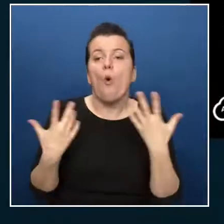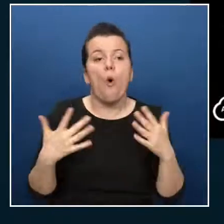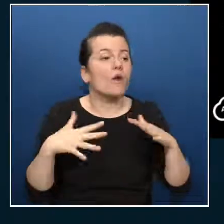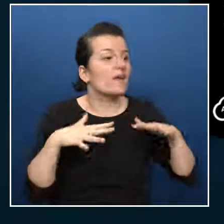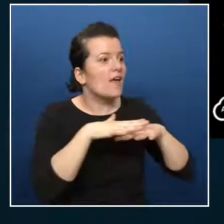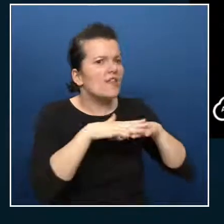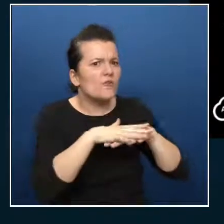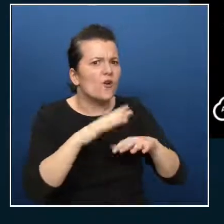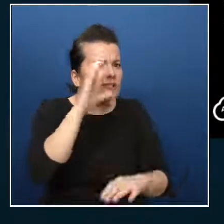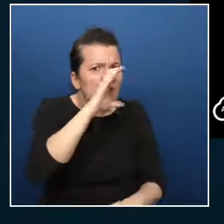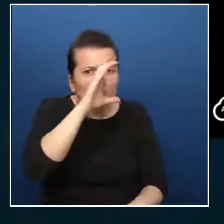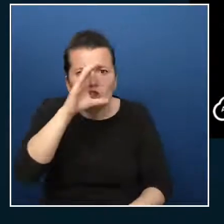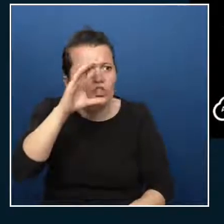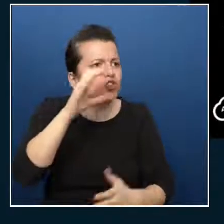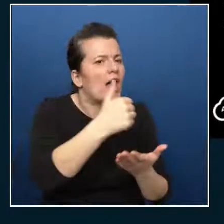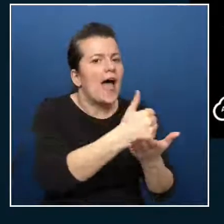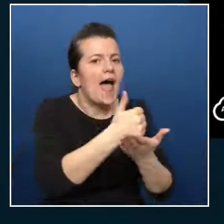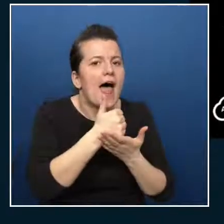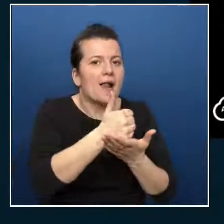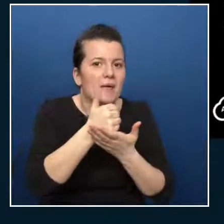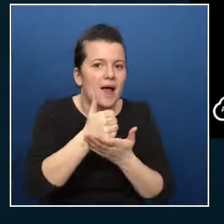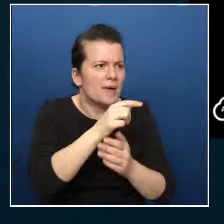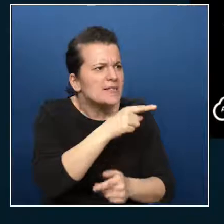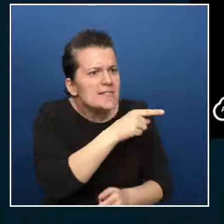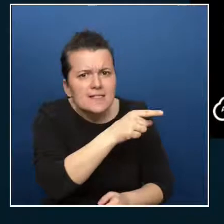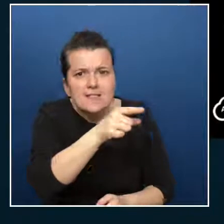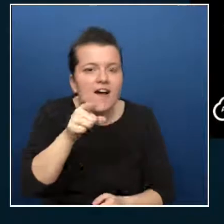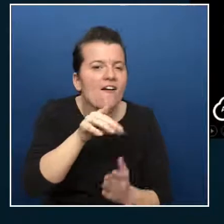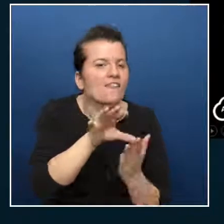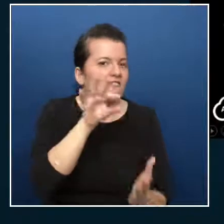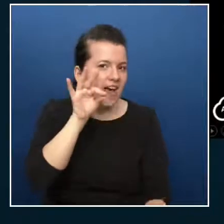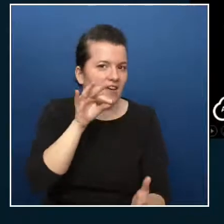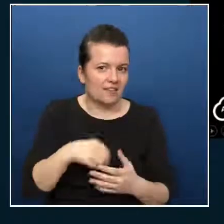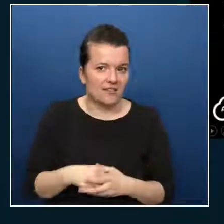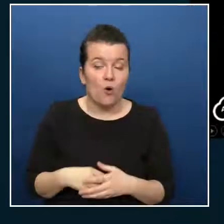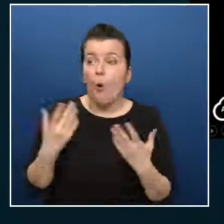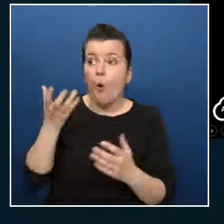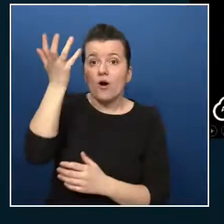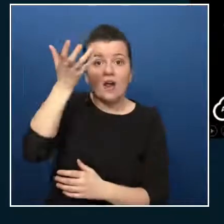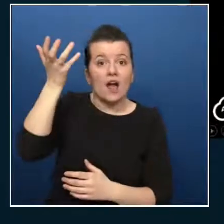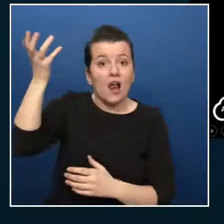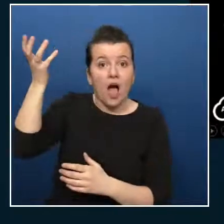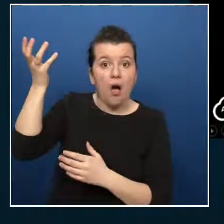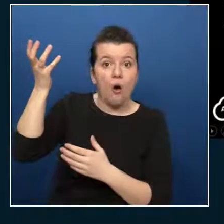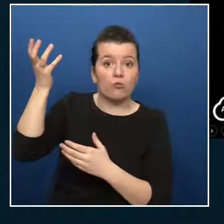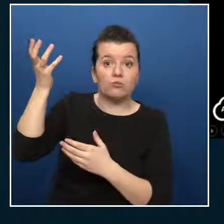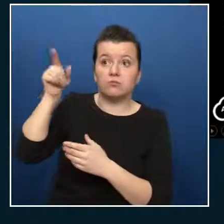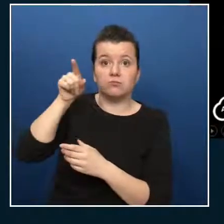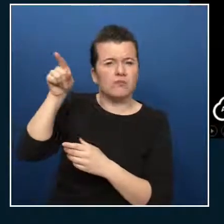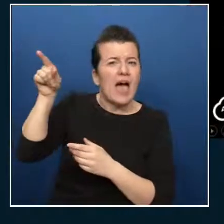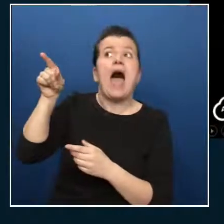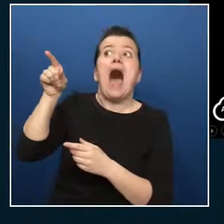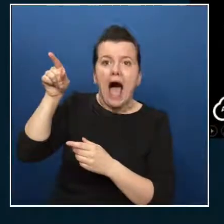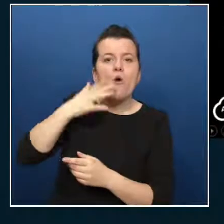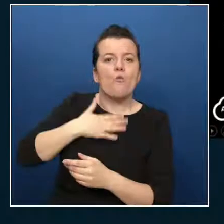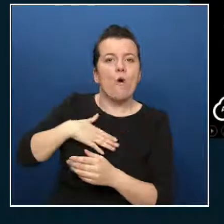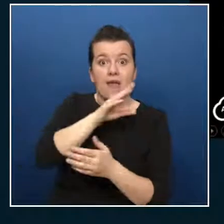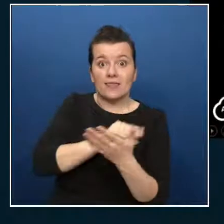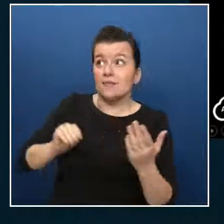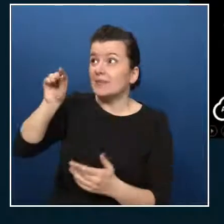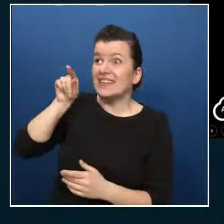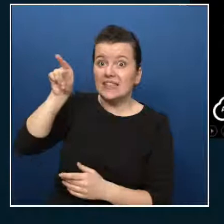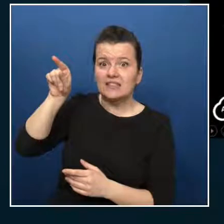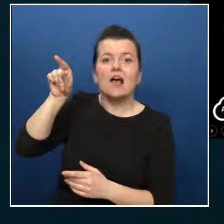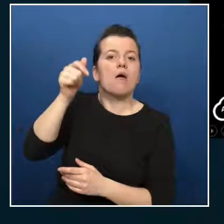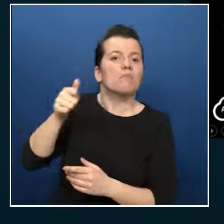and ask for help, and also contact your cloud provider that you're thinking to move to.